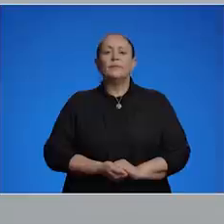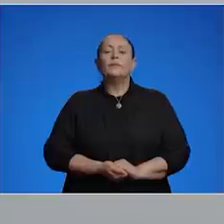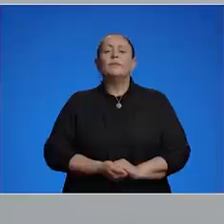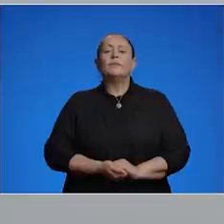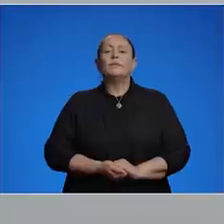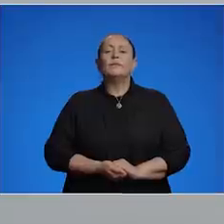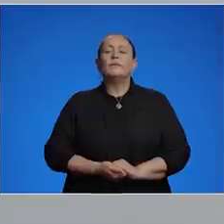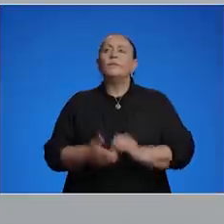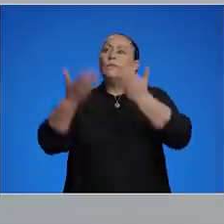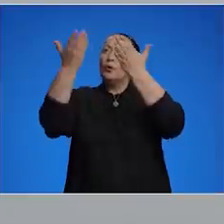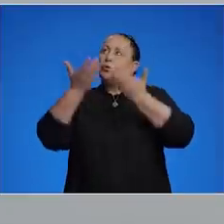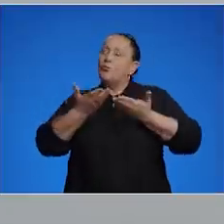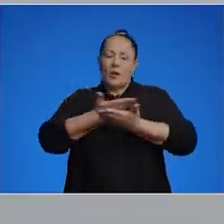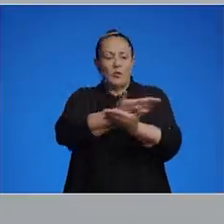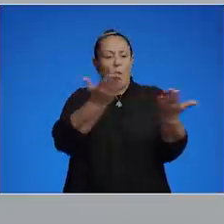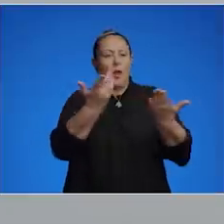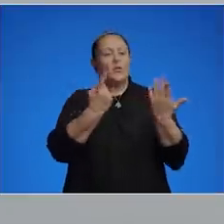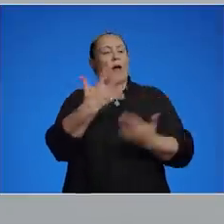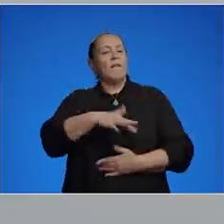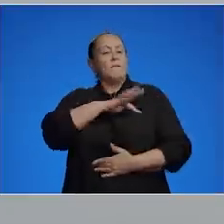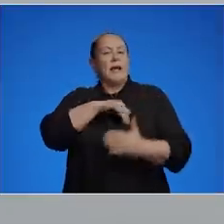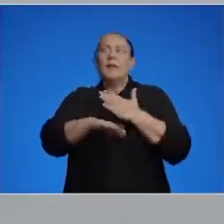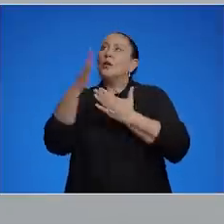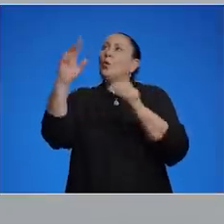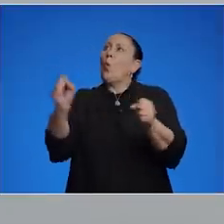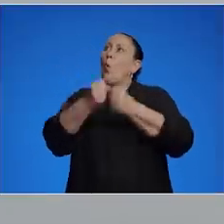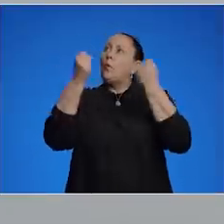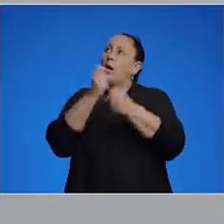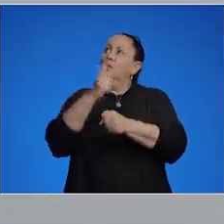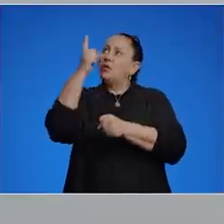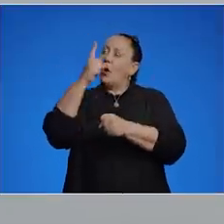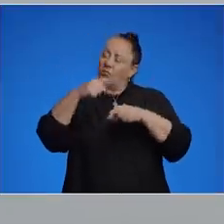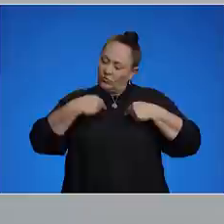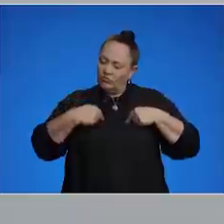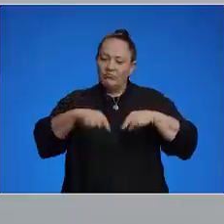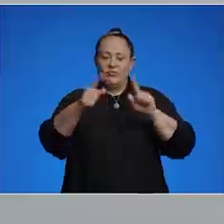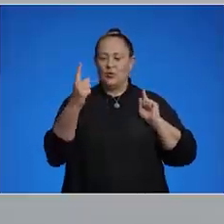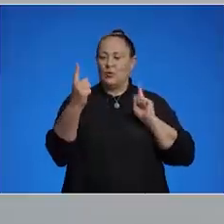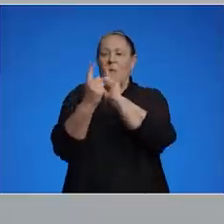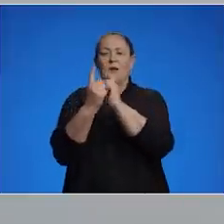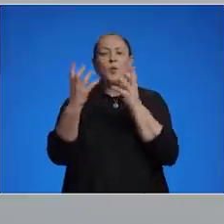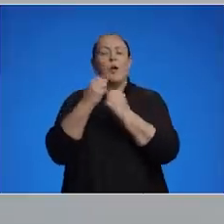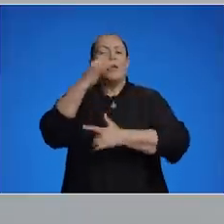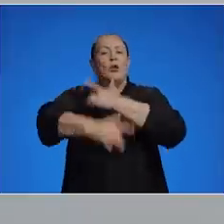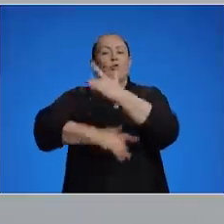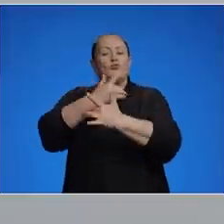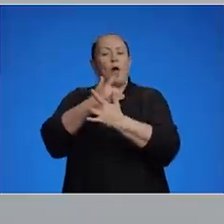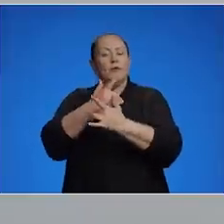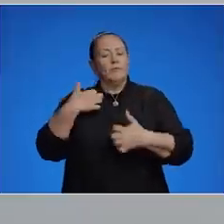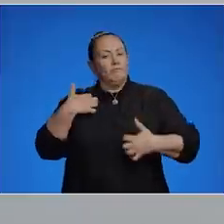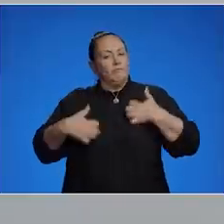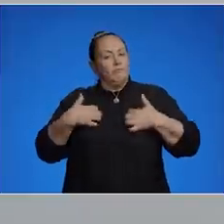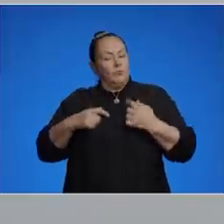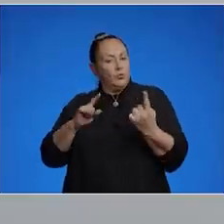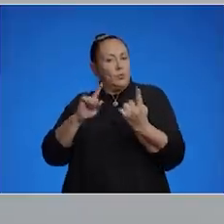Grant your faithful, we pray, Almighty God, the resolve to run forth to meet Your Christ, with righteous